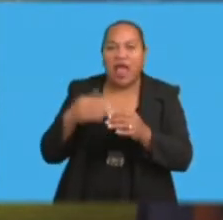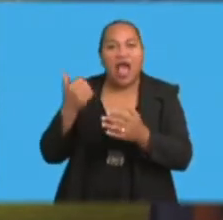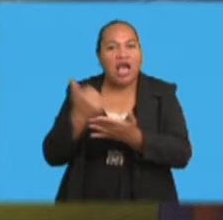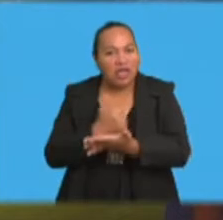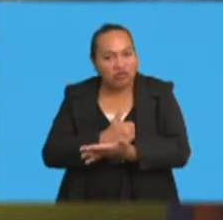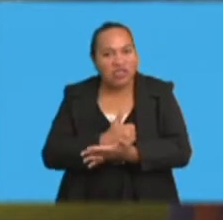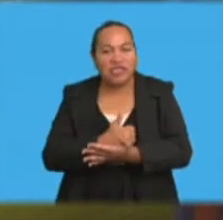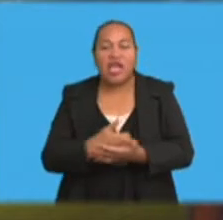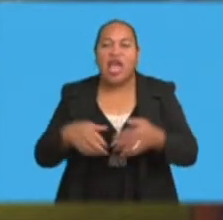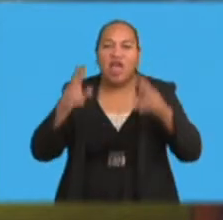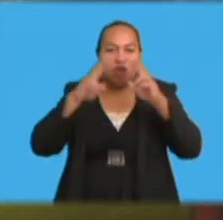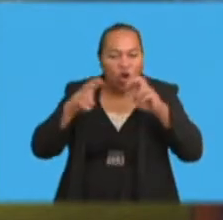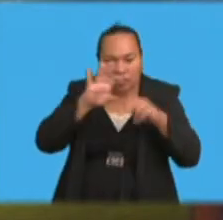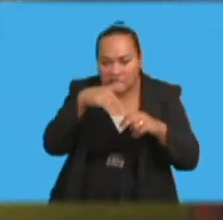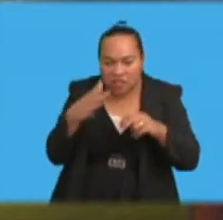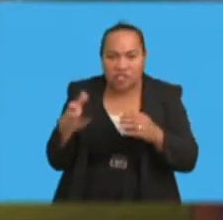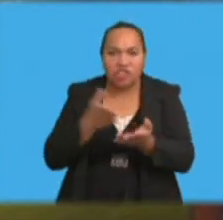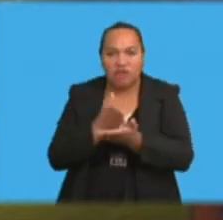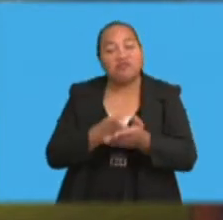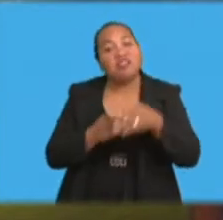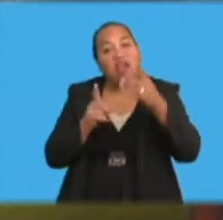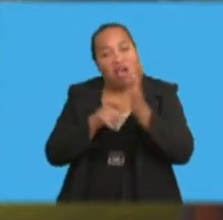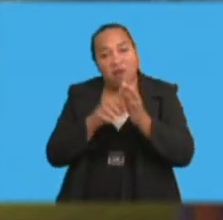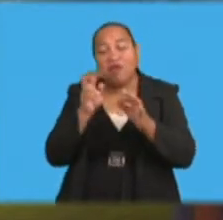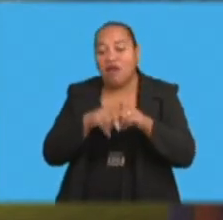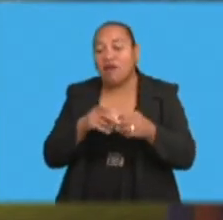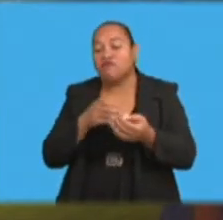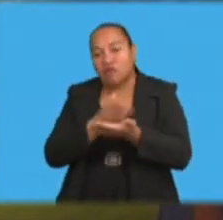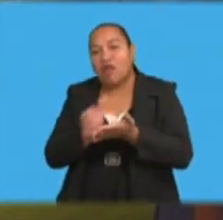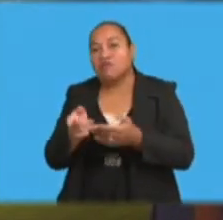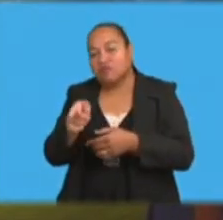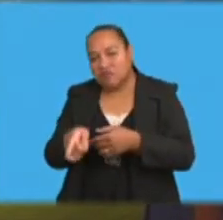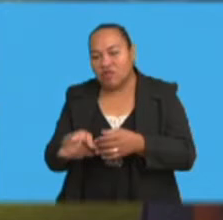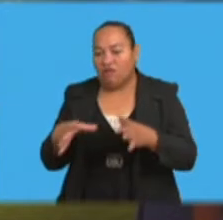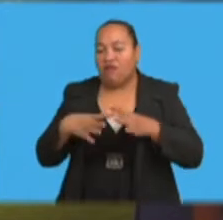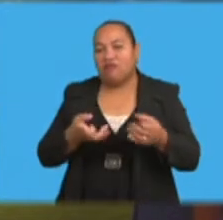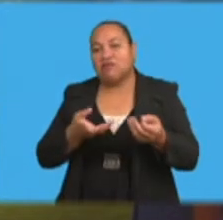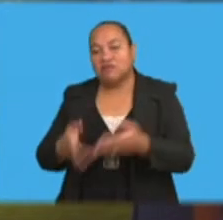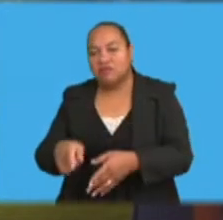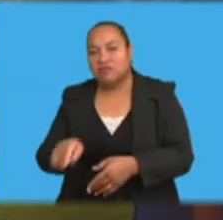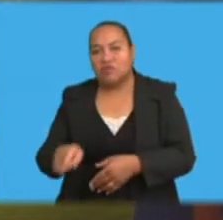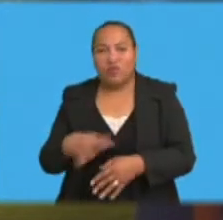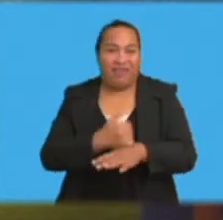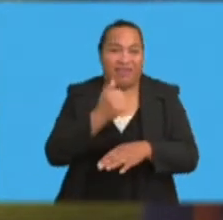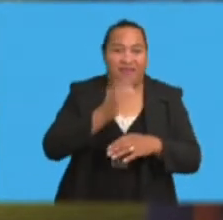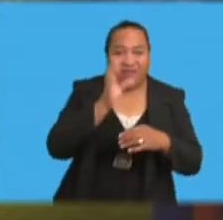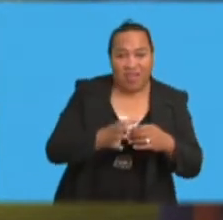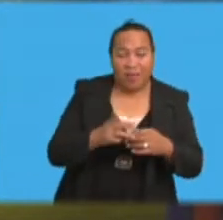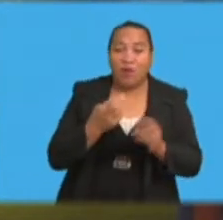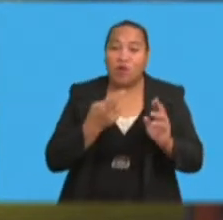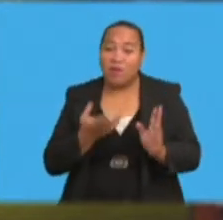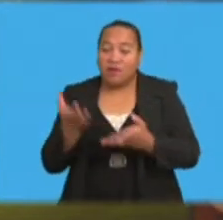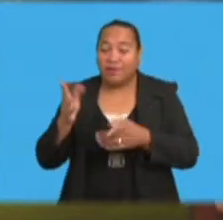audit services with the FIU. The director of the FIU is appointed by the RBF Governor on the recommendation of the National